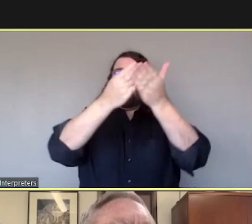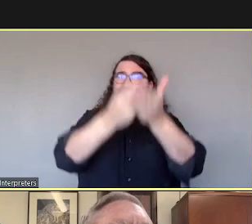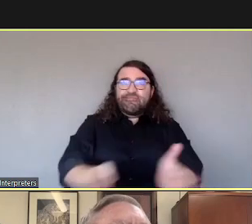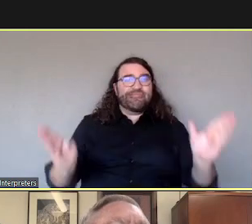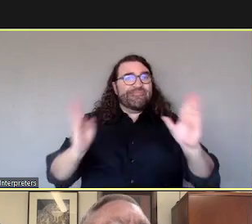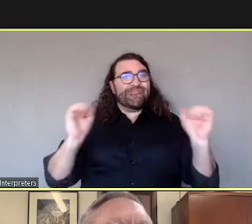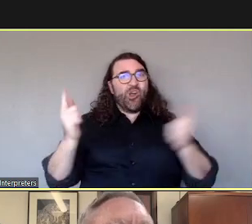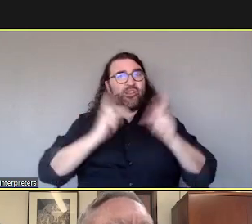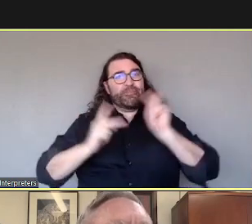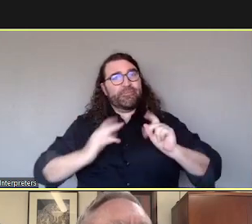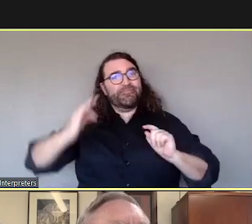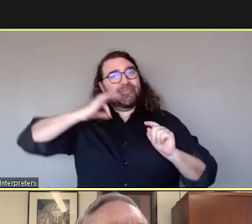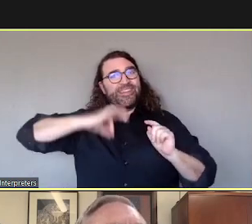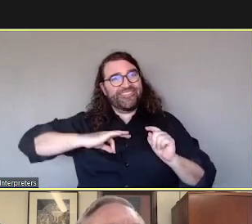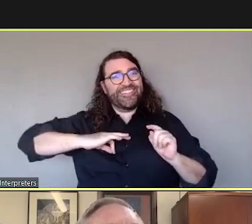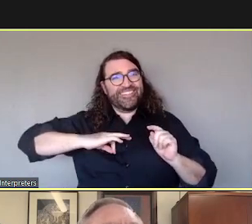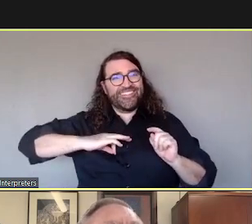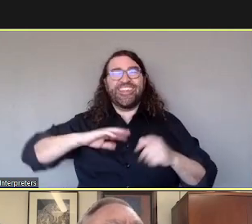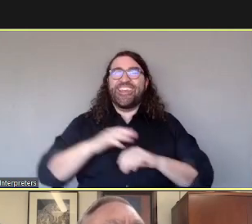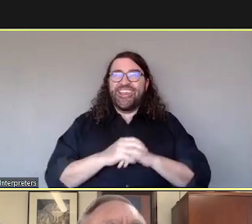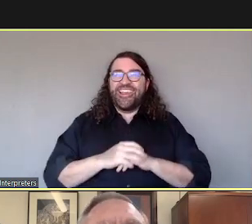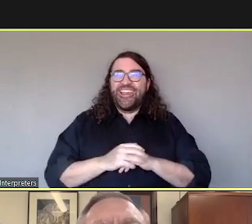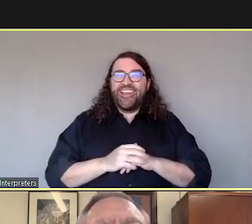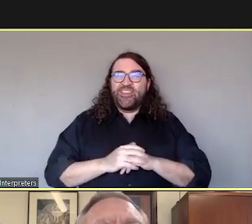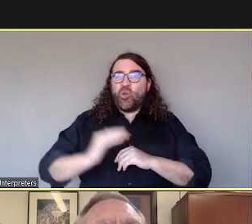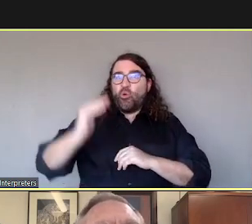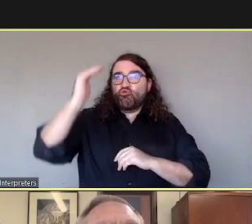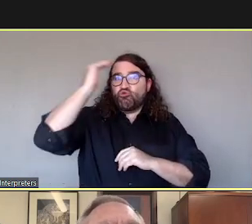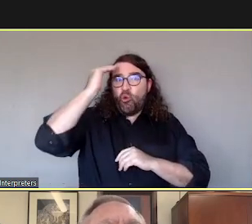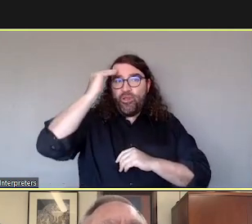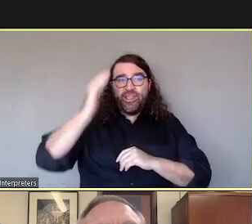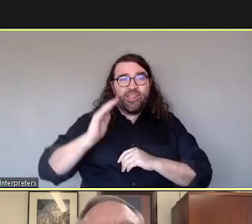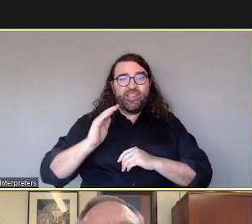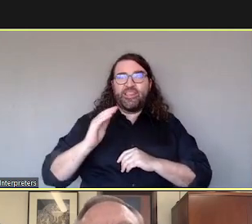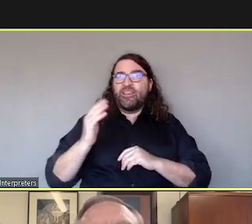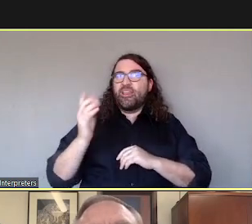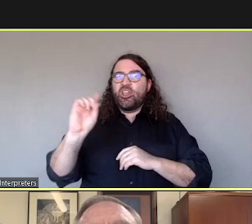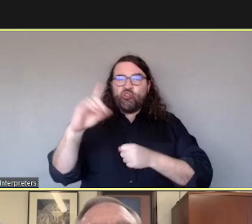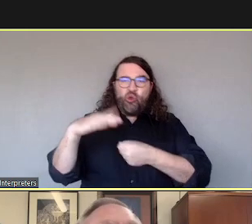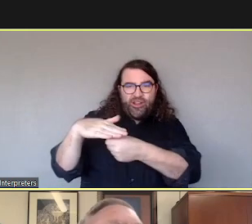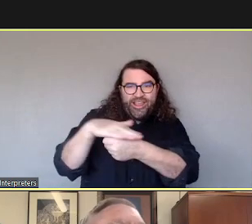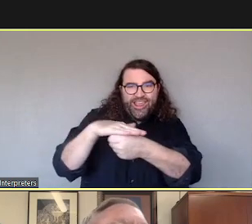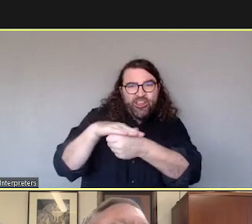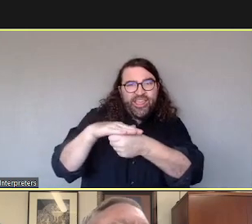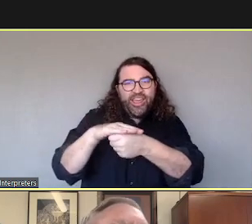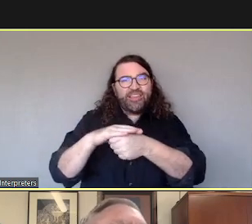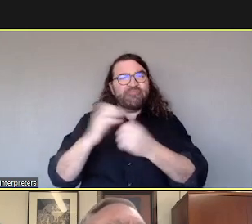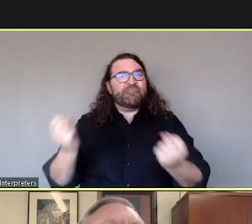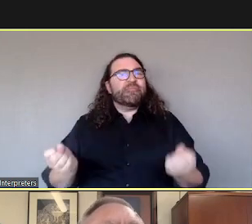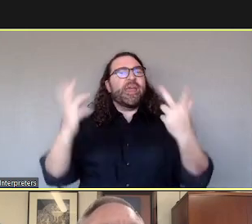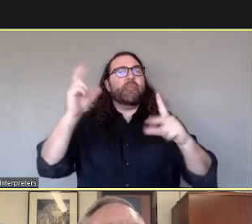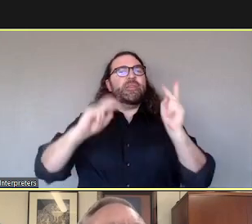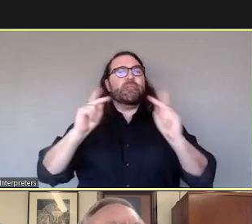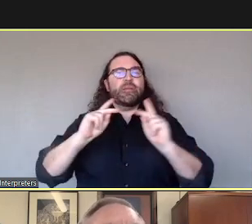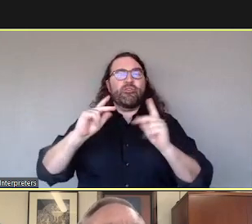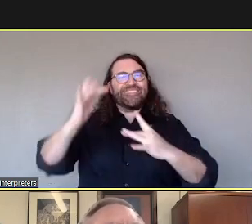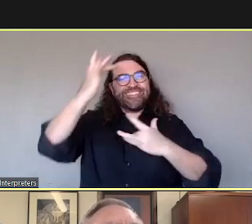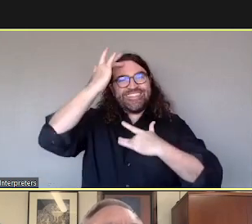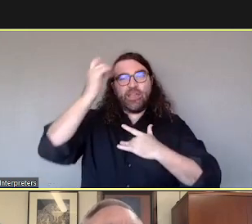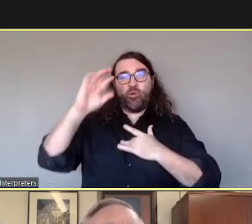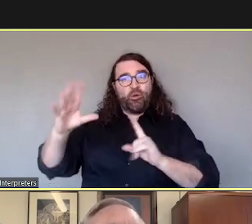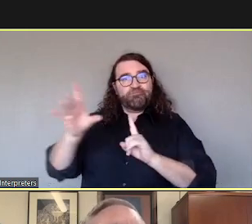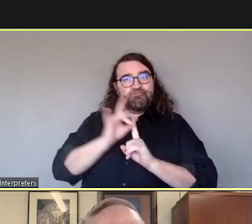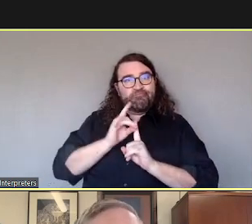tools in the toolkits, knowing the levels where you live, and getting vaccinated,